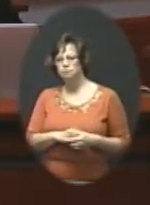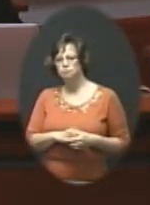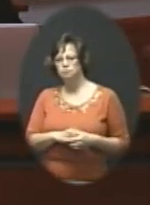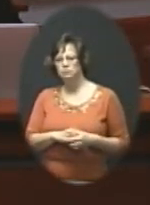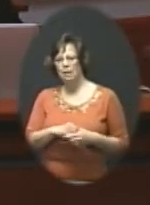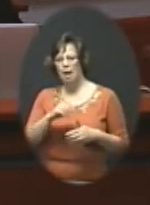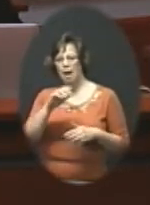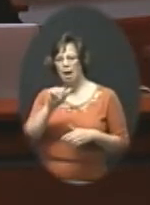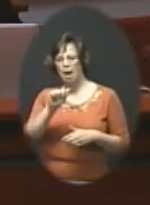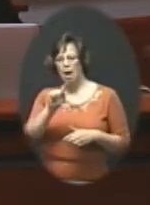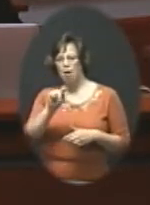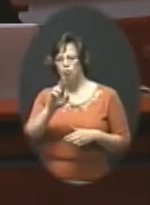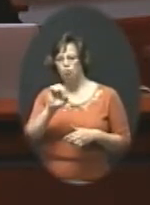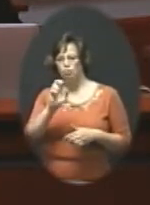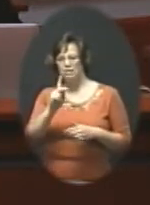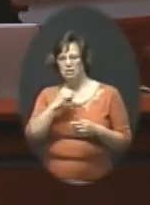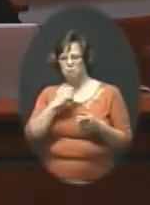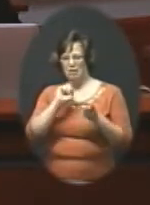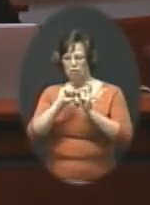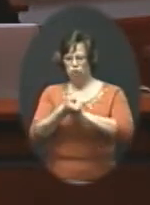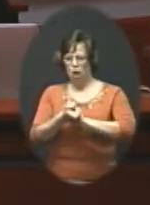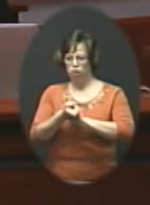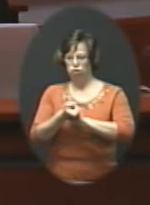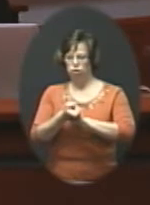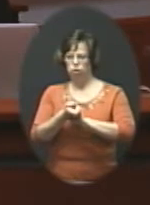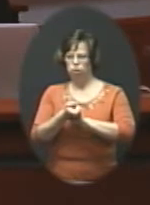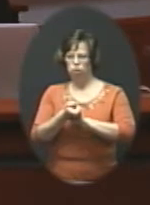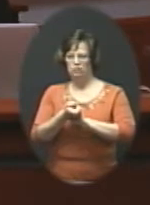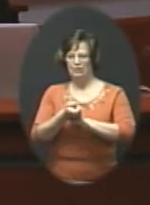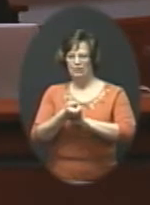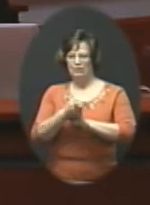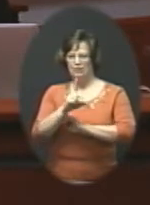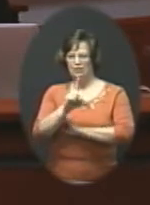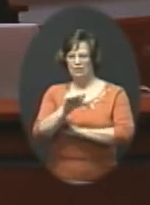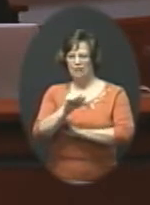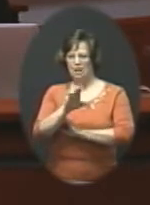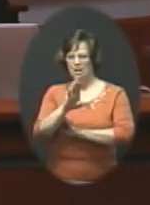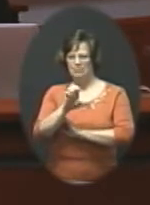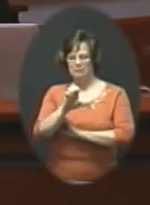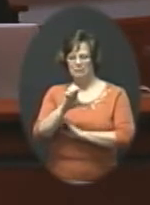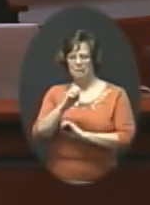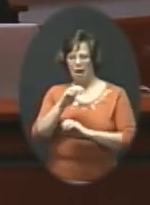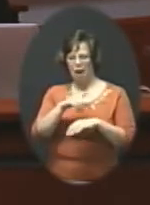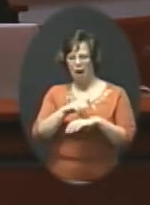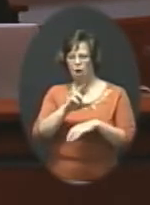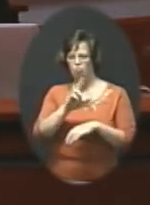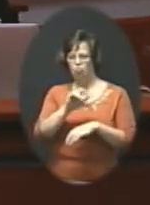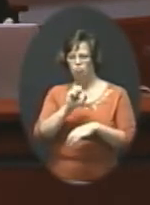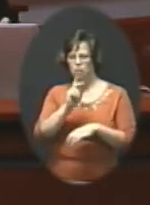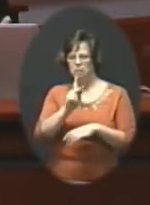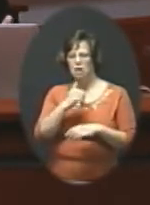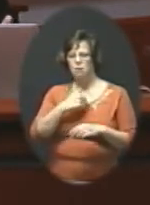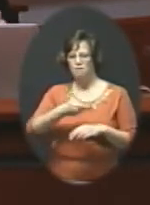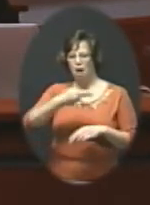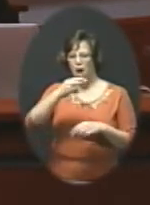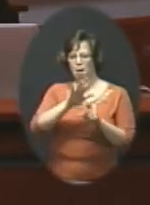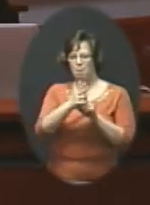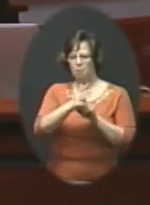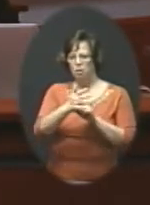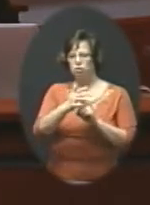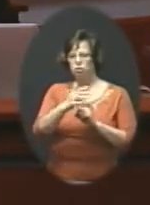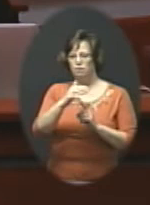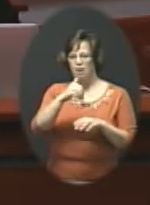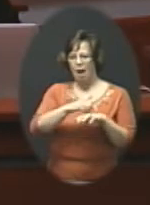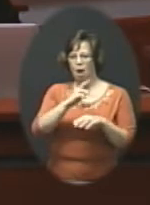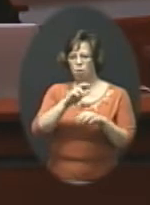At risk is being changed. The dense at risk, meaning you have a high population of at-risk kids in a singular